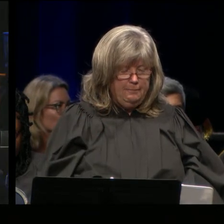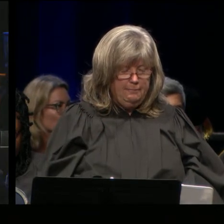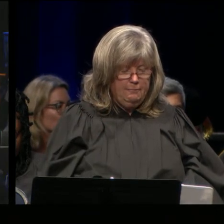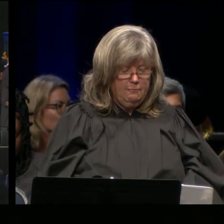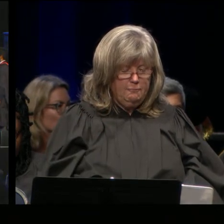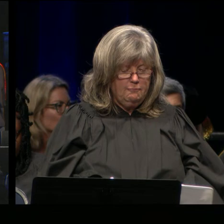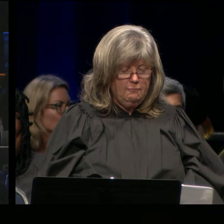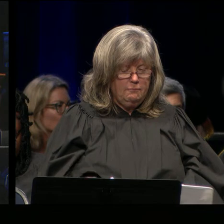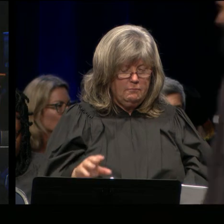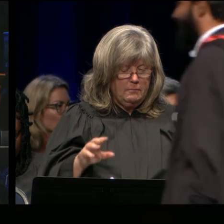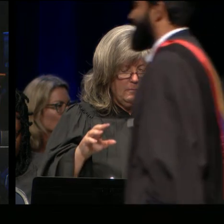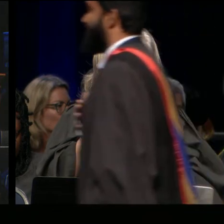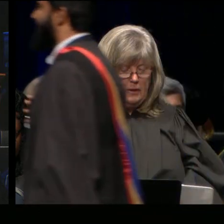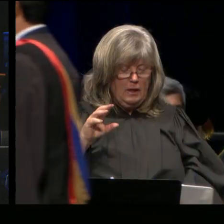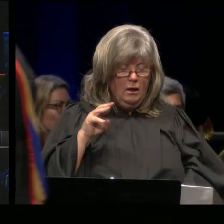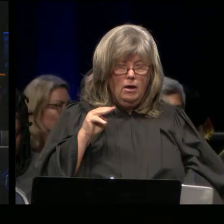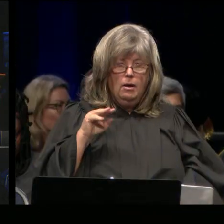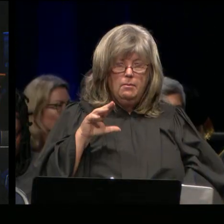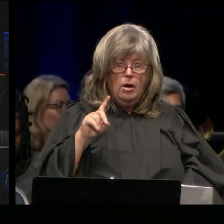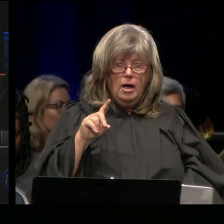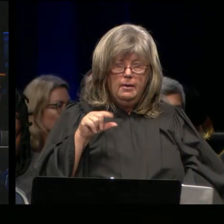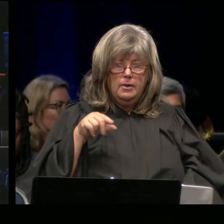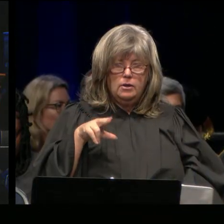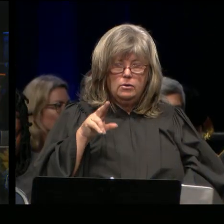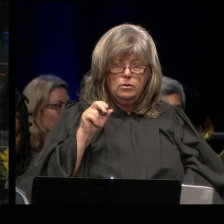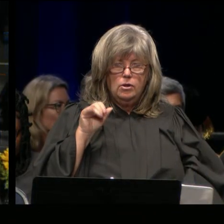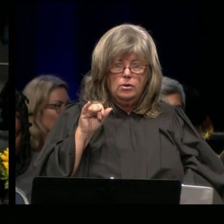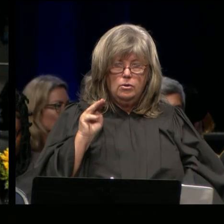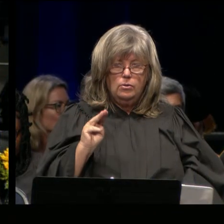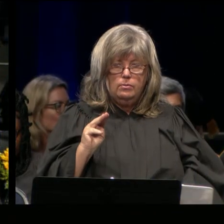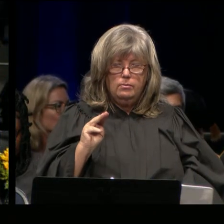Muhammad Quyum Al-Islam.